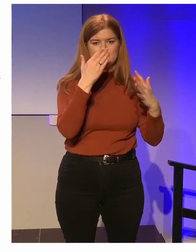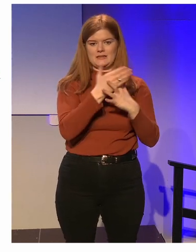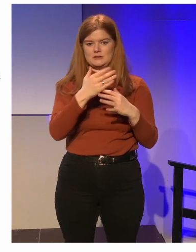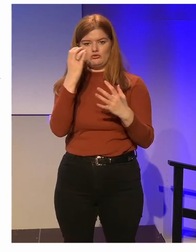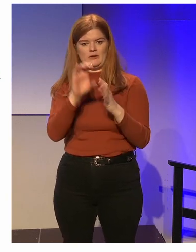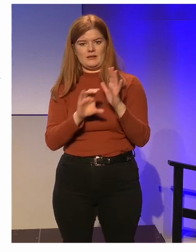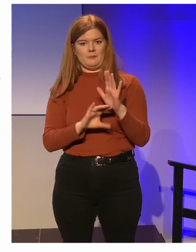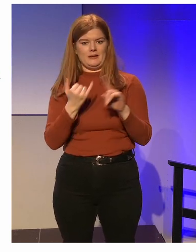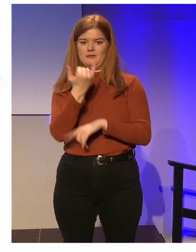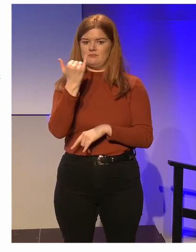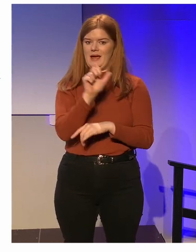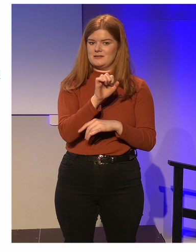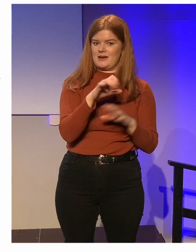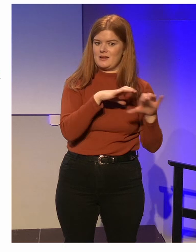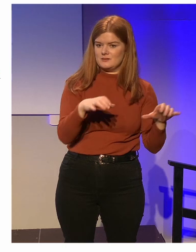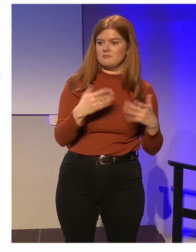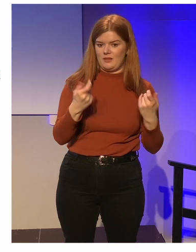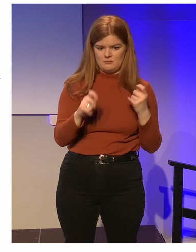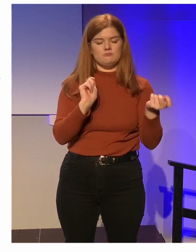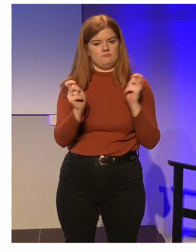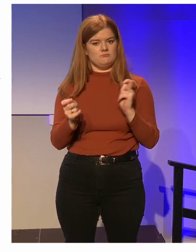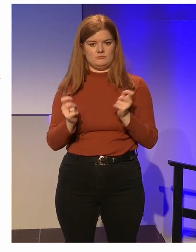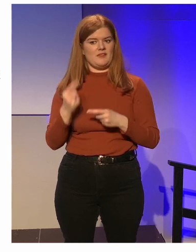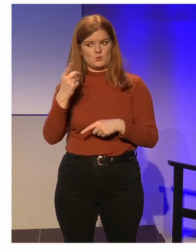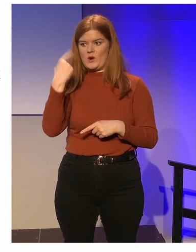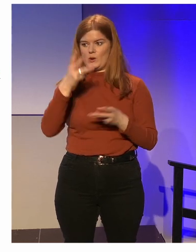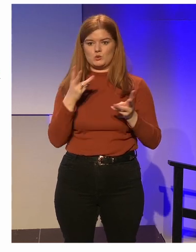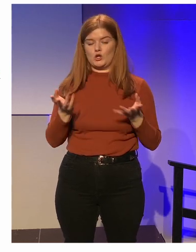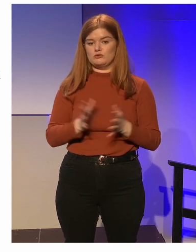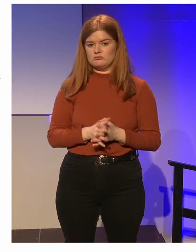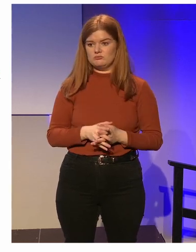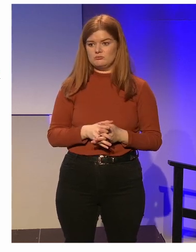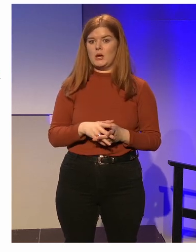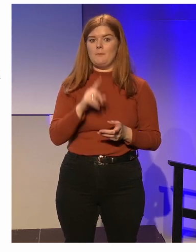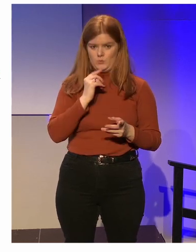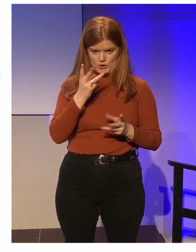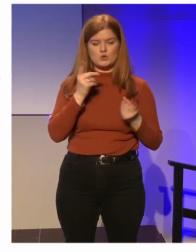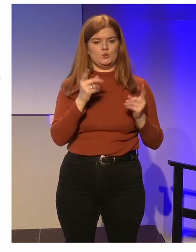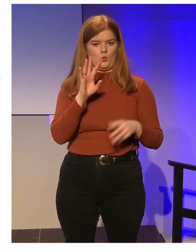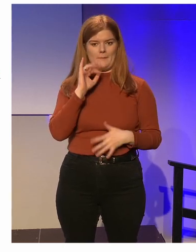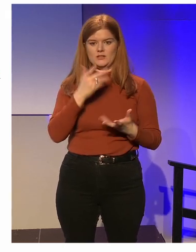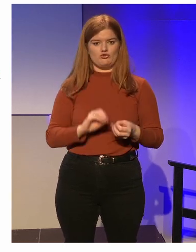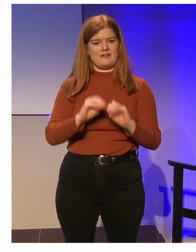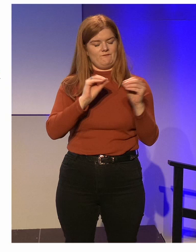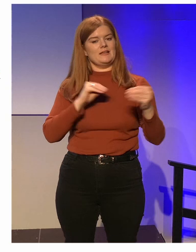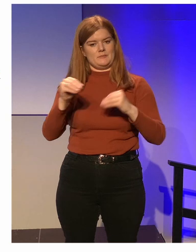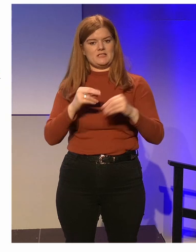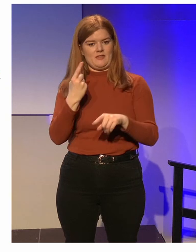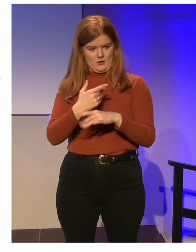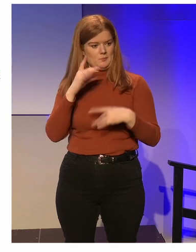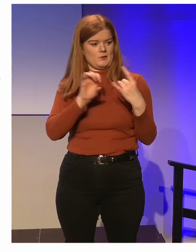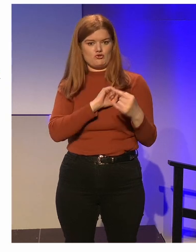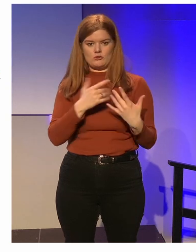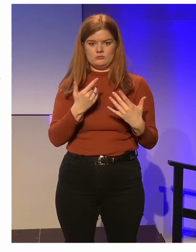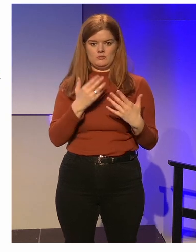in the AS class. That's an hour's work, but it's done because we create the flexibility to make